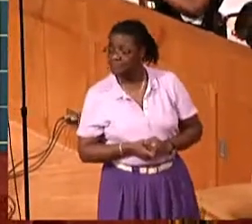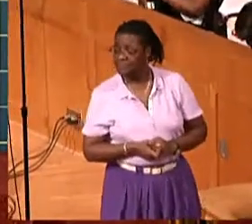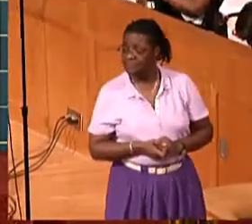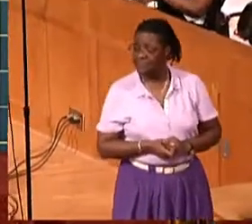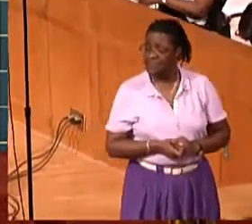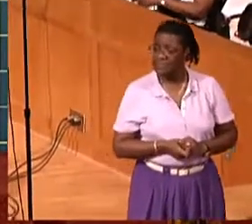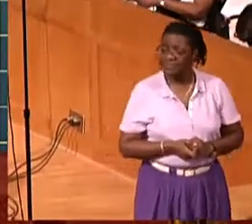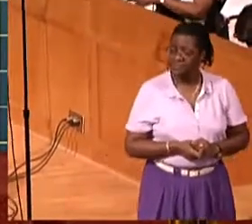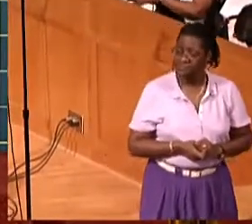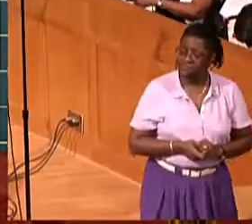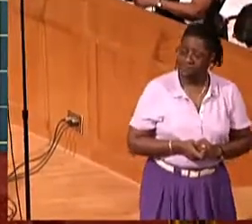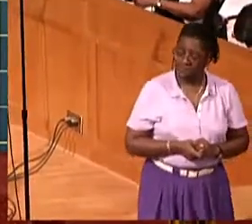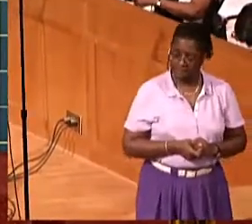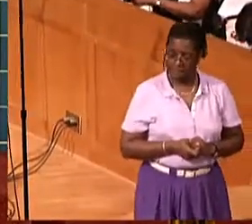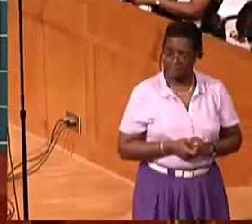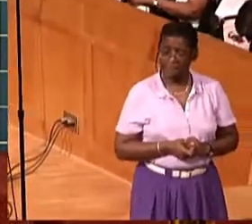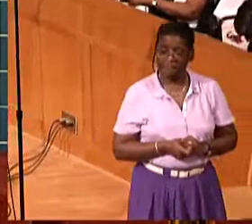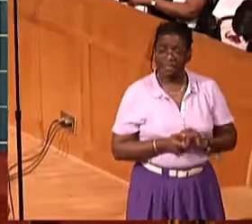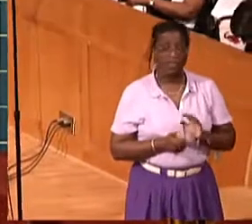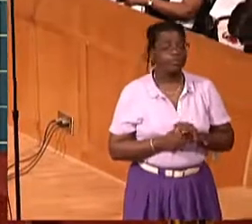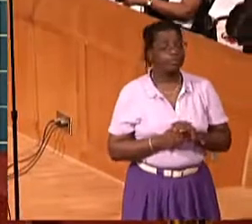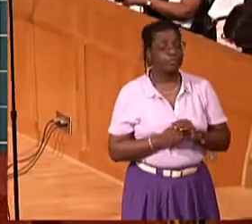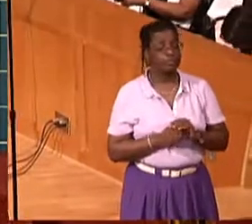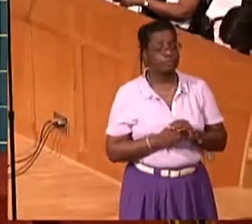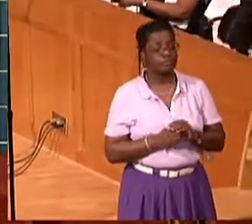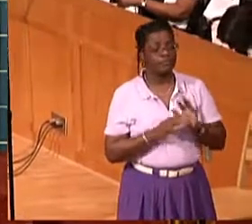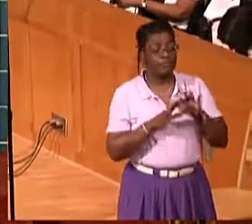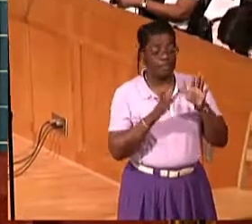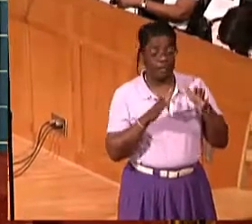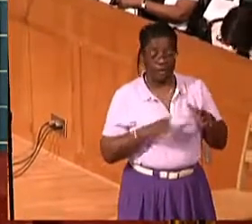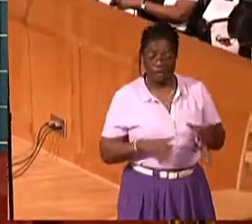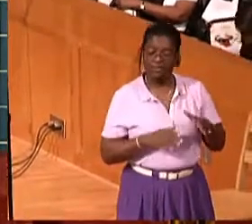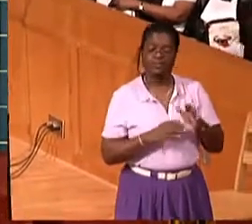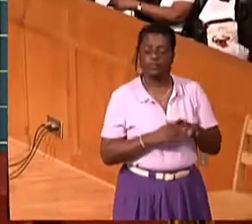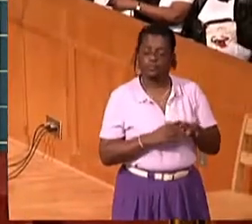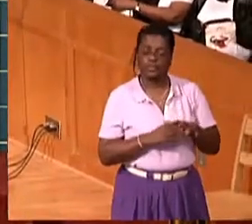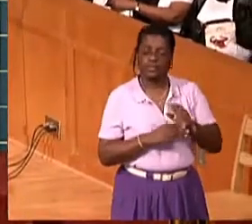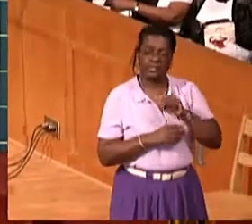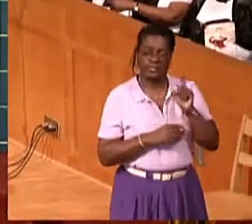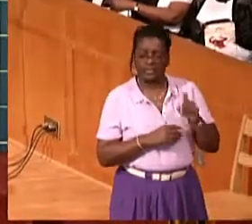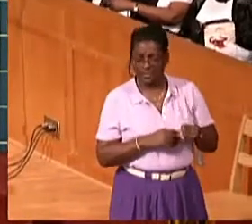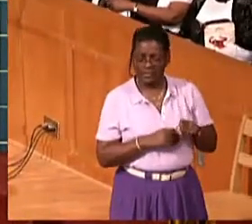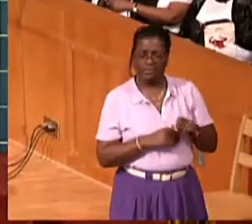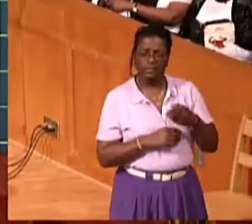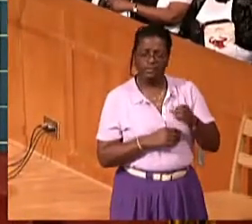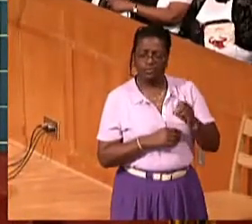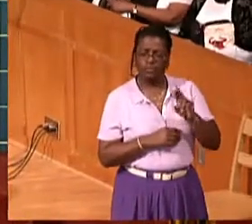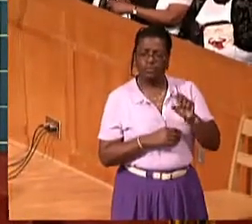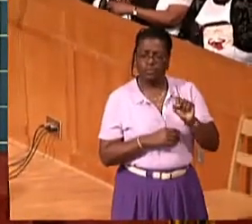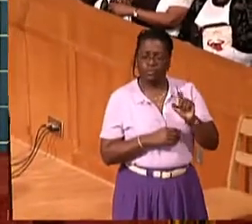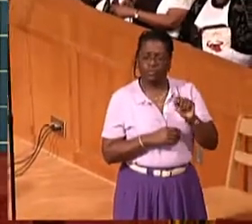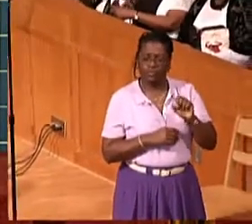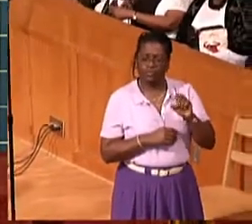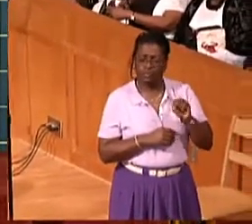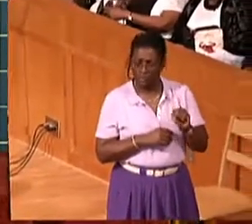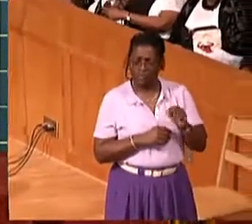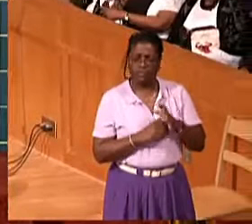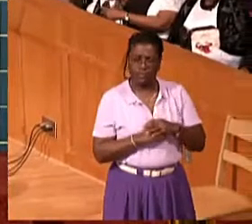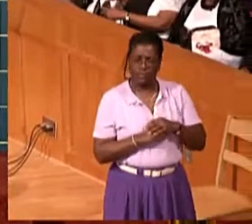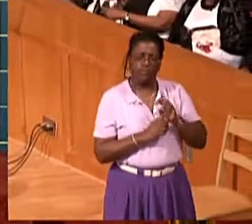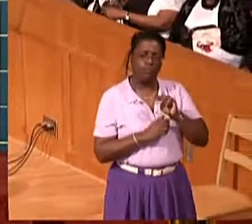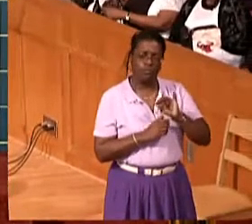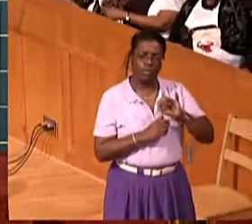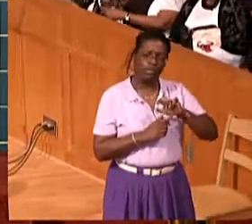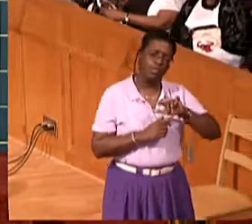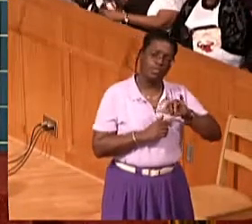There's a building in Houston, Texas called the Williams Tower. It literally is the largest,